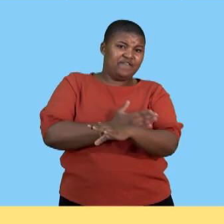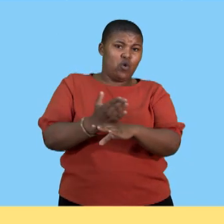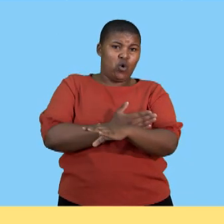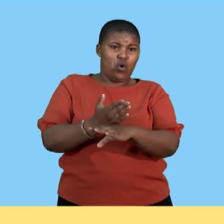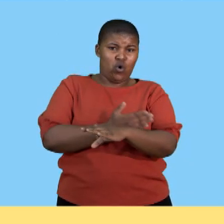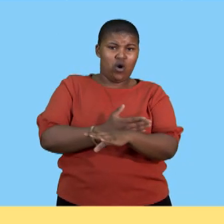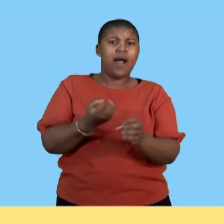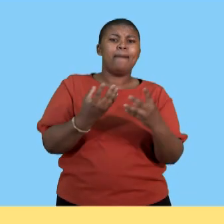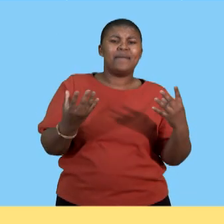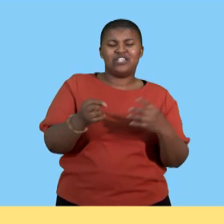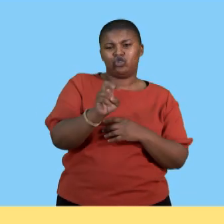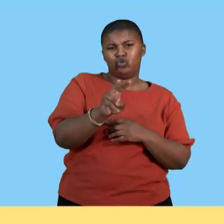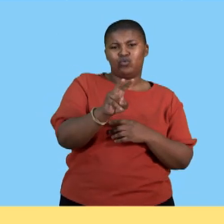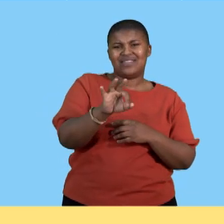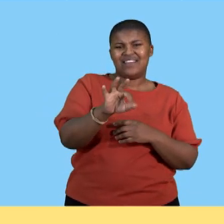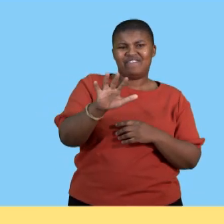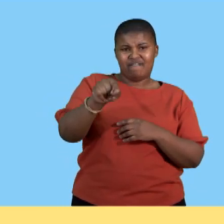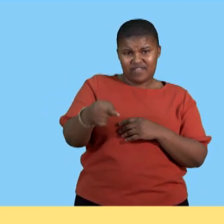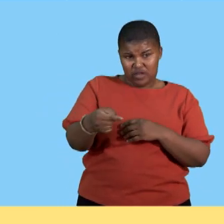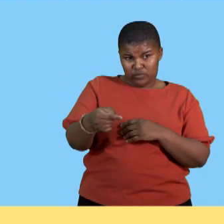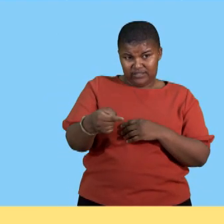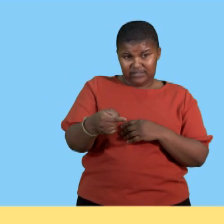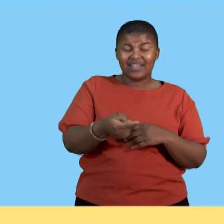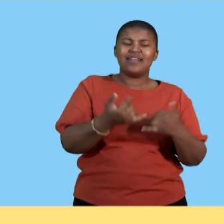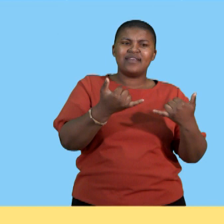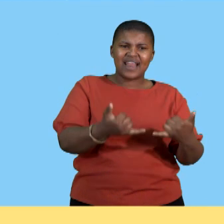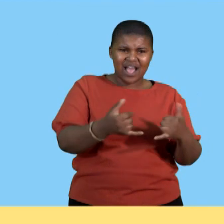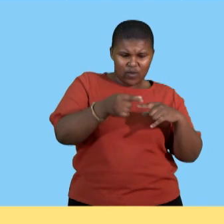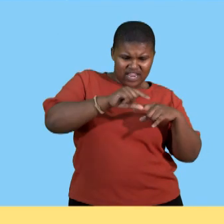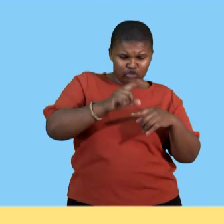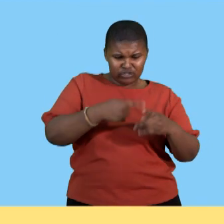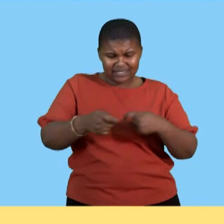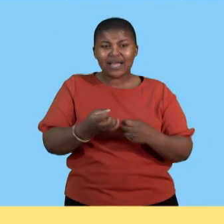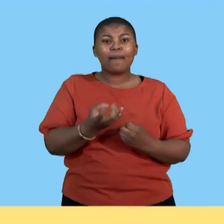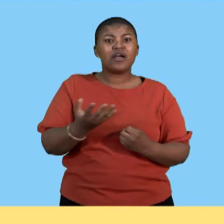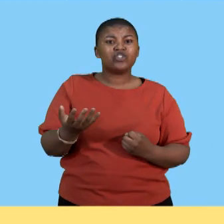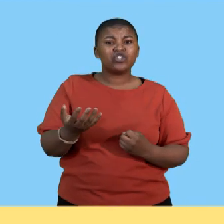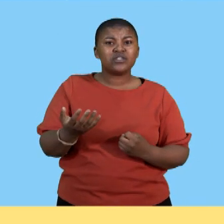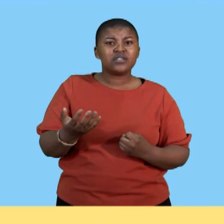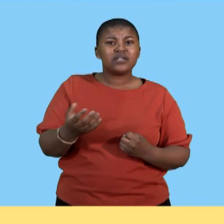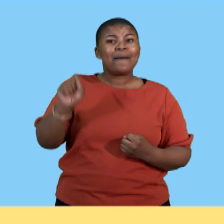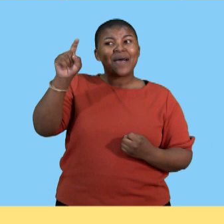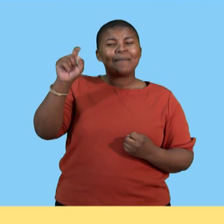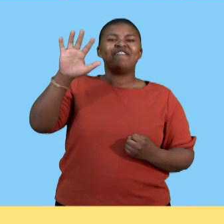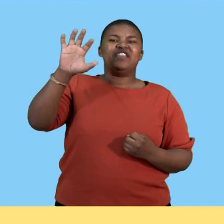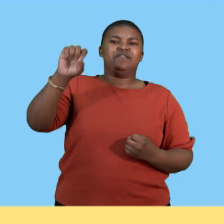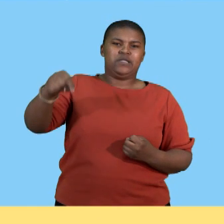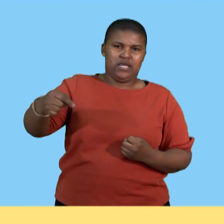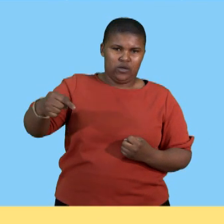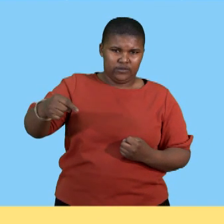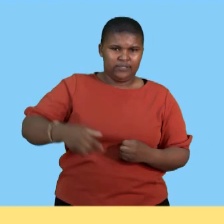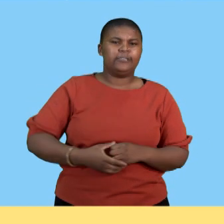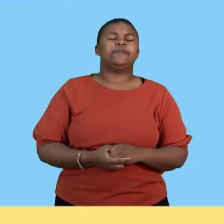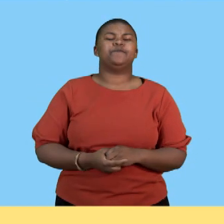to 35,000. All right. And then we now bring interest expense, which is this